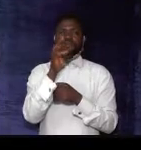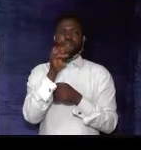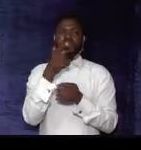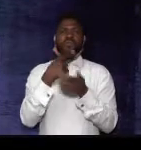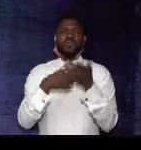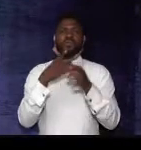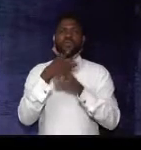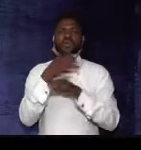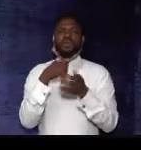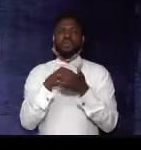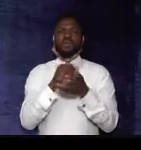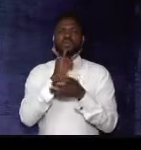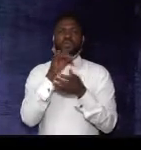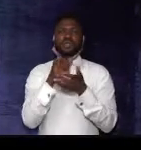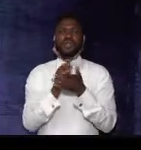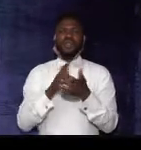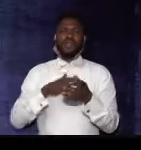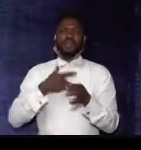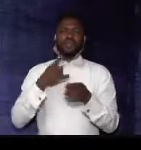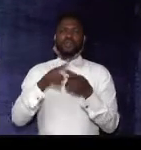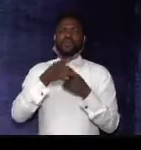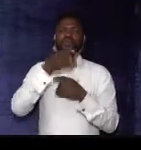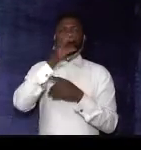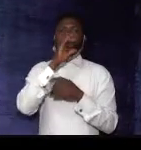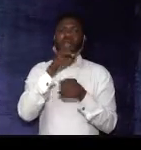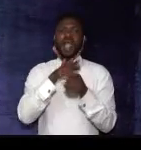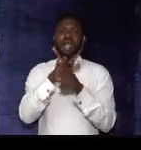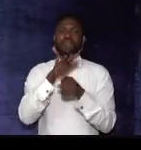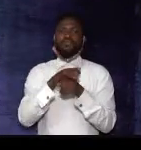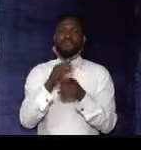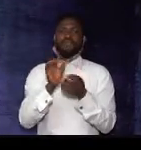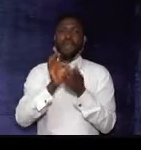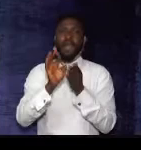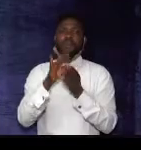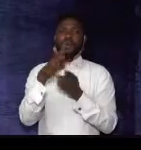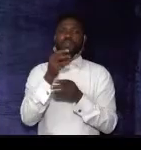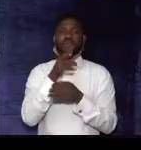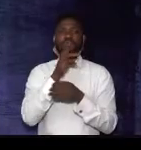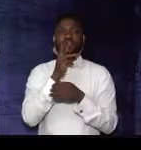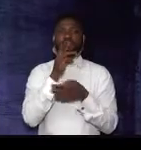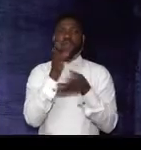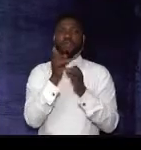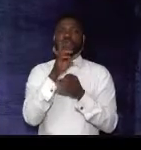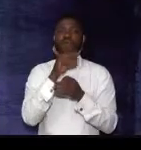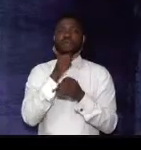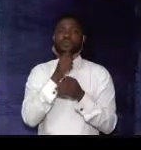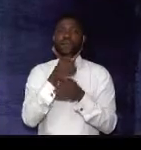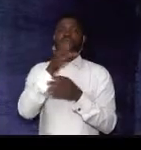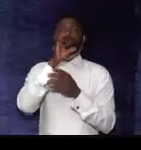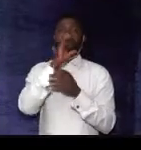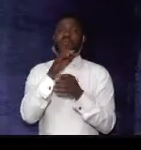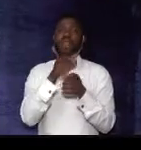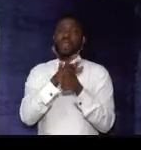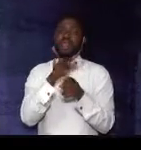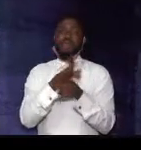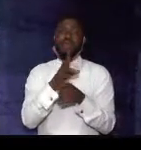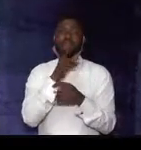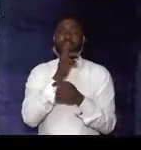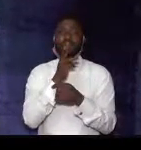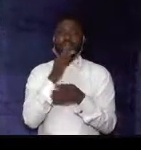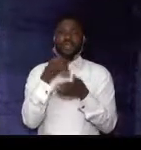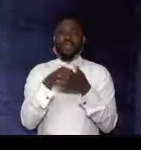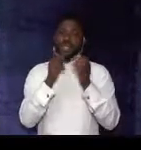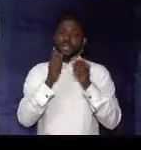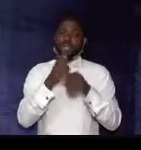fluid. What causes this is the failing to drink adequate amount of water. If you are not drinking adequate amount